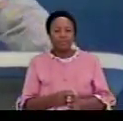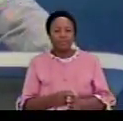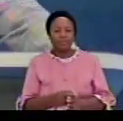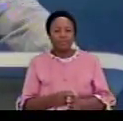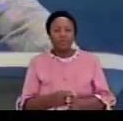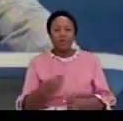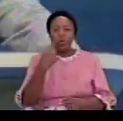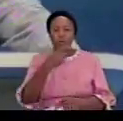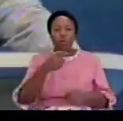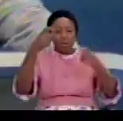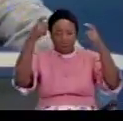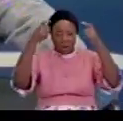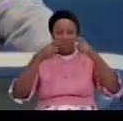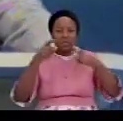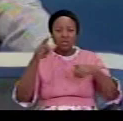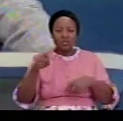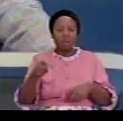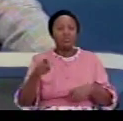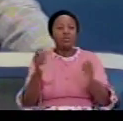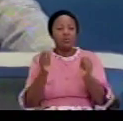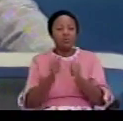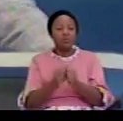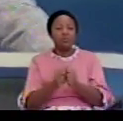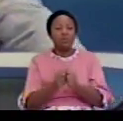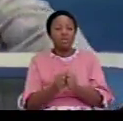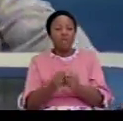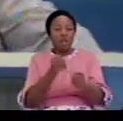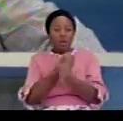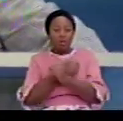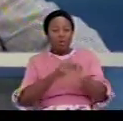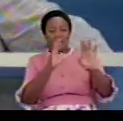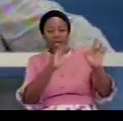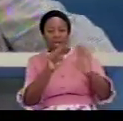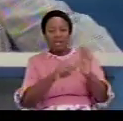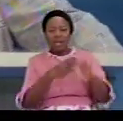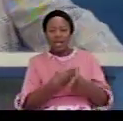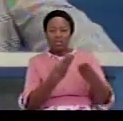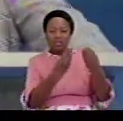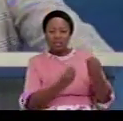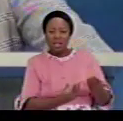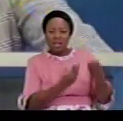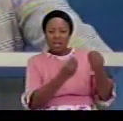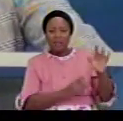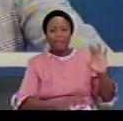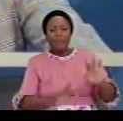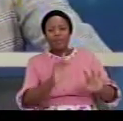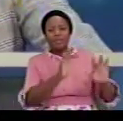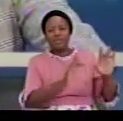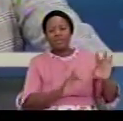Who crowned thee with loving kindness and tender mercies?